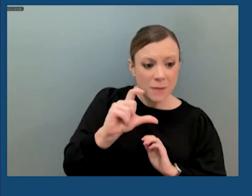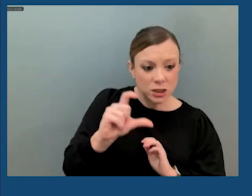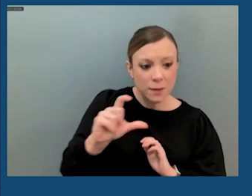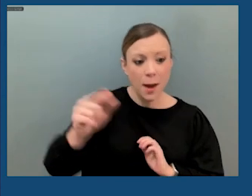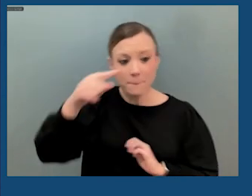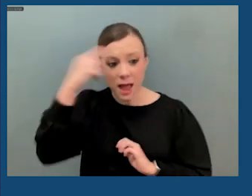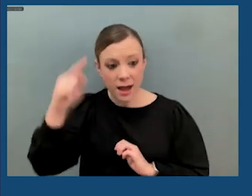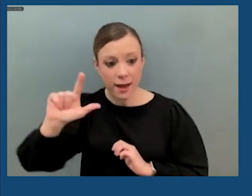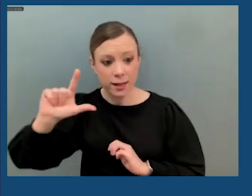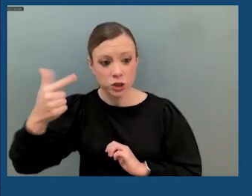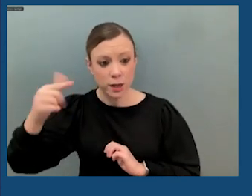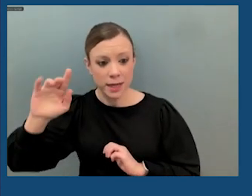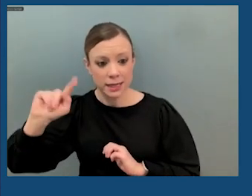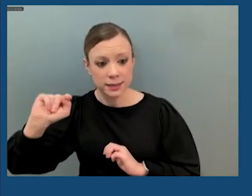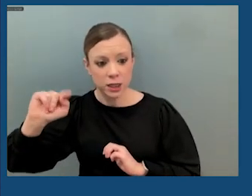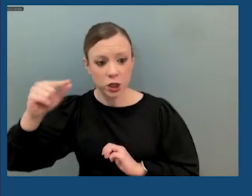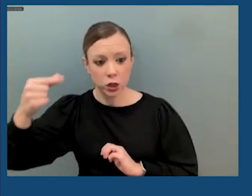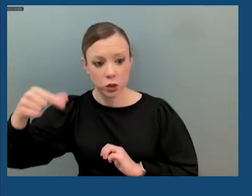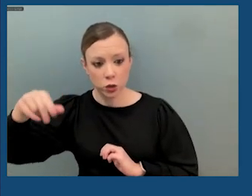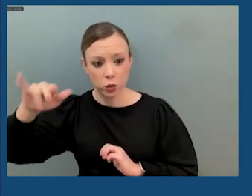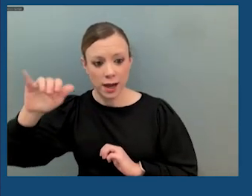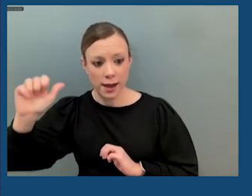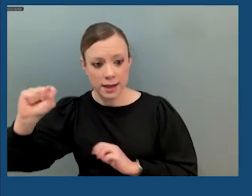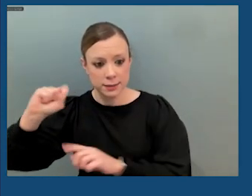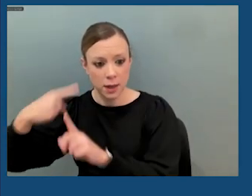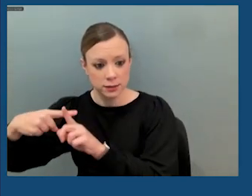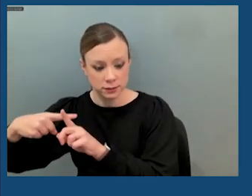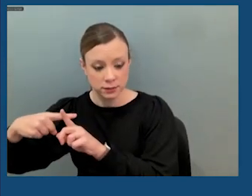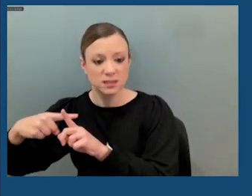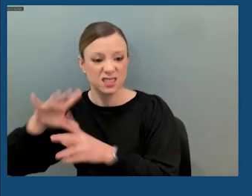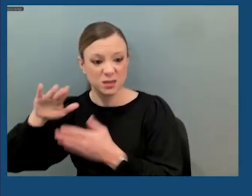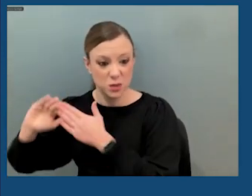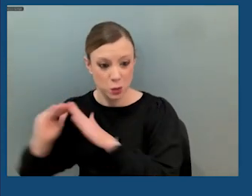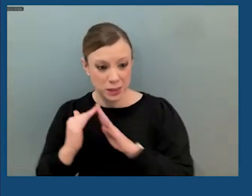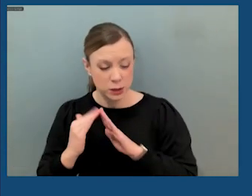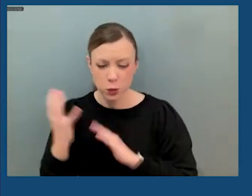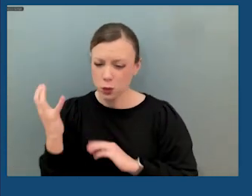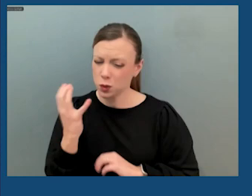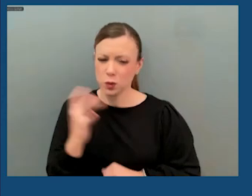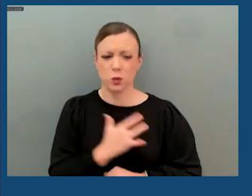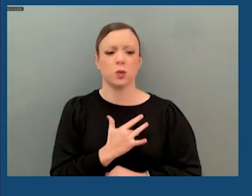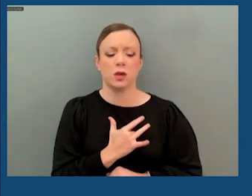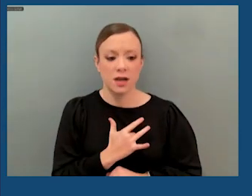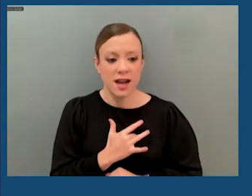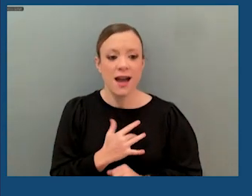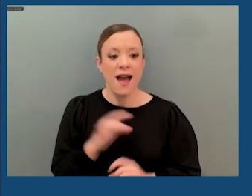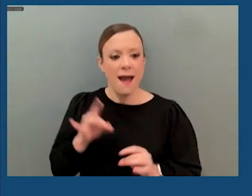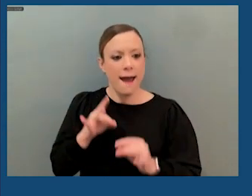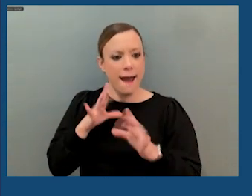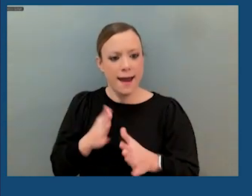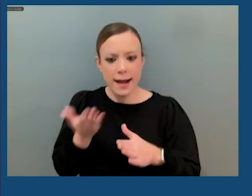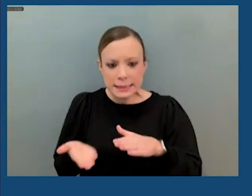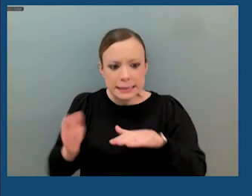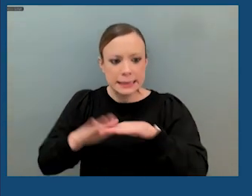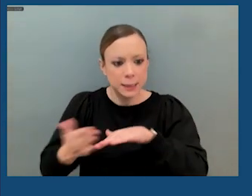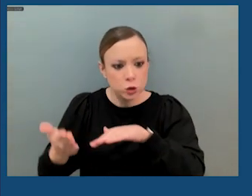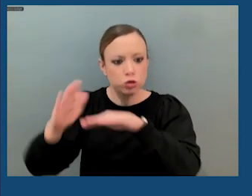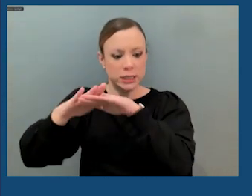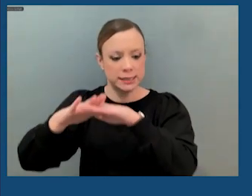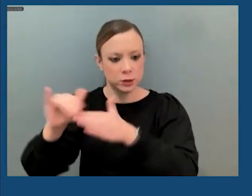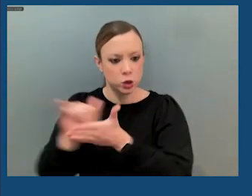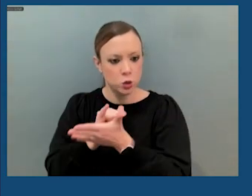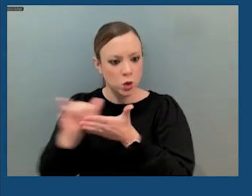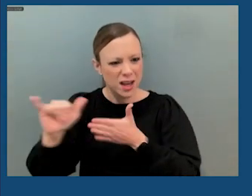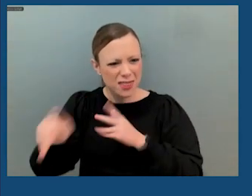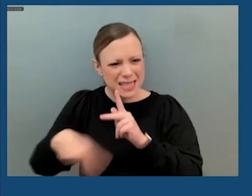communities who have been greatly impacted. As hate has increased in New York, the types of crimes committed and our understanding